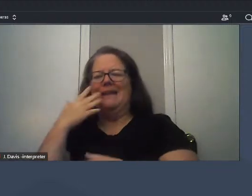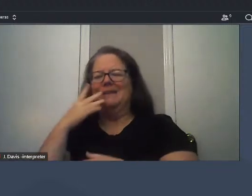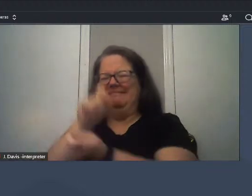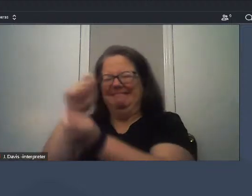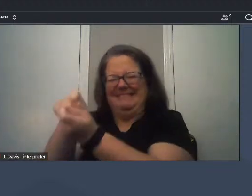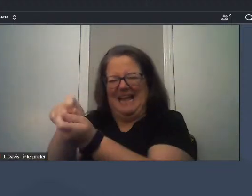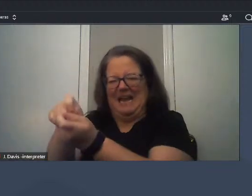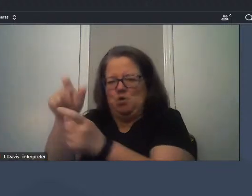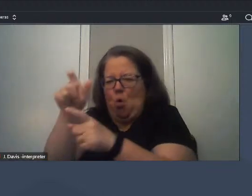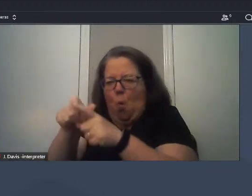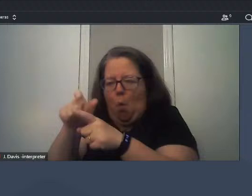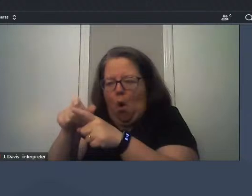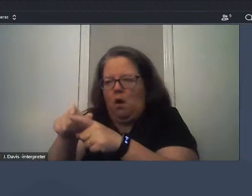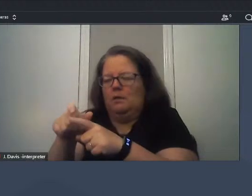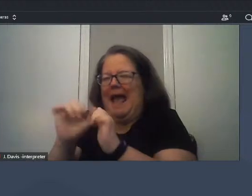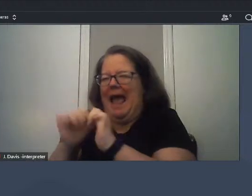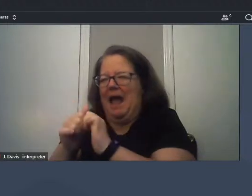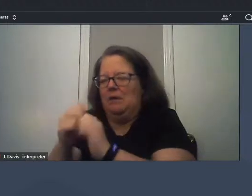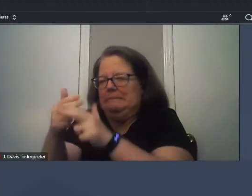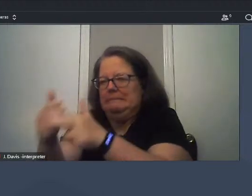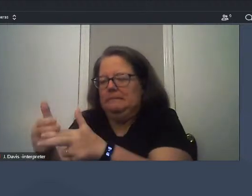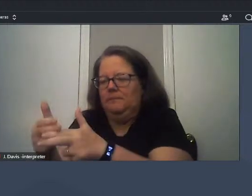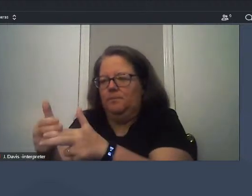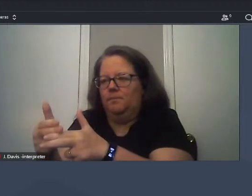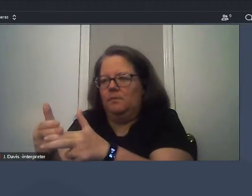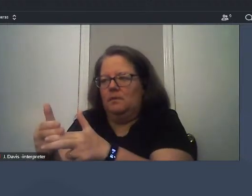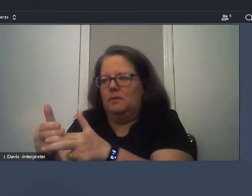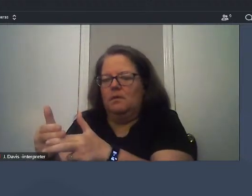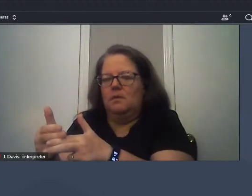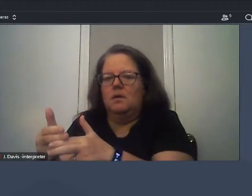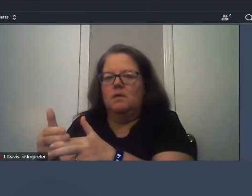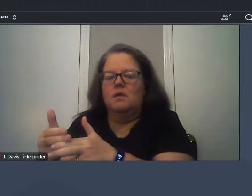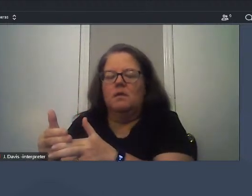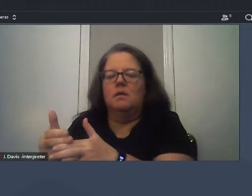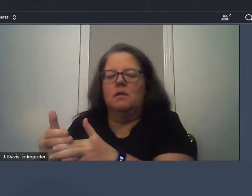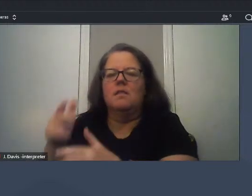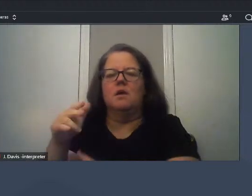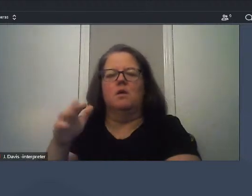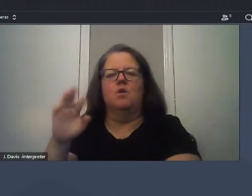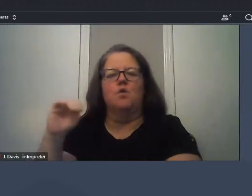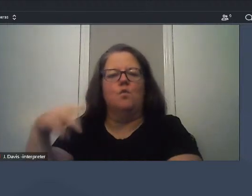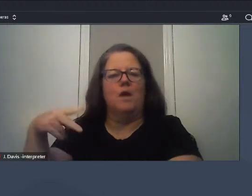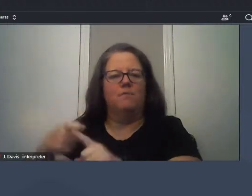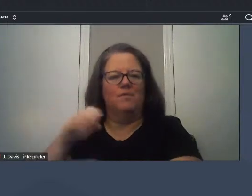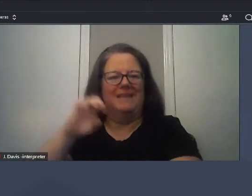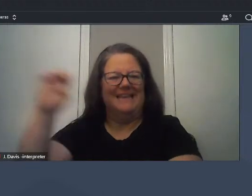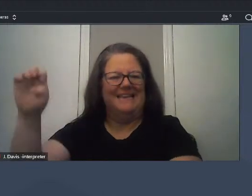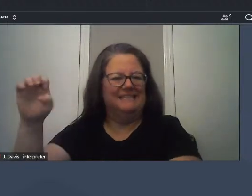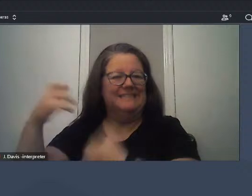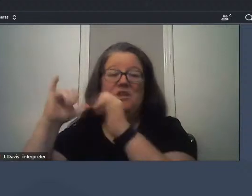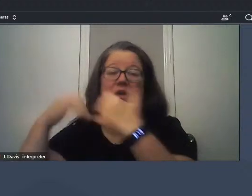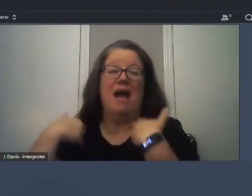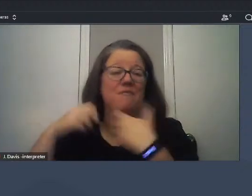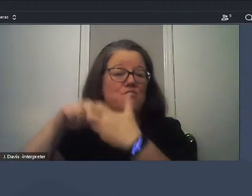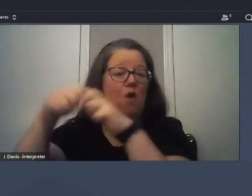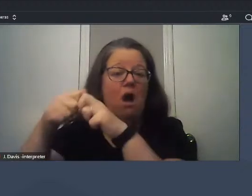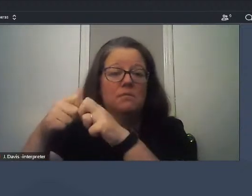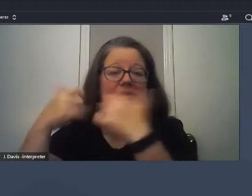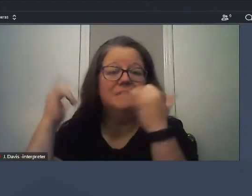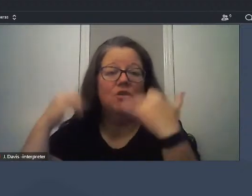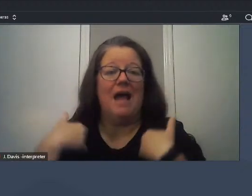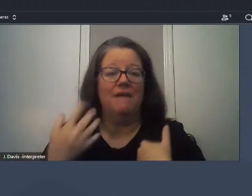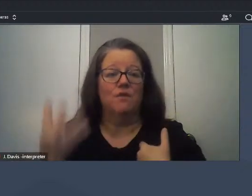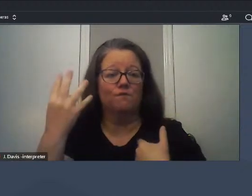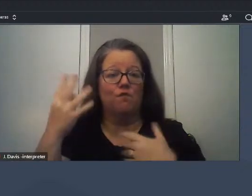name of it, the ramp, if you would, coming from the east side, that problem still exists because we're still going to have the full length there.